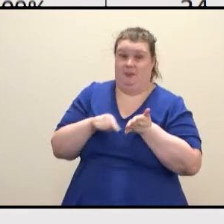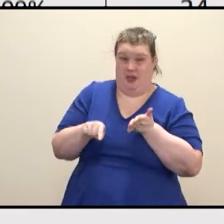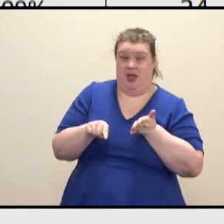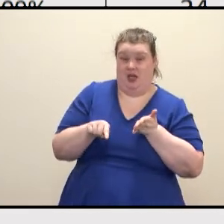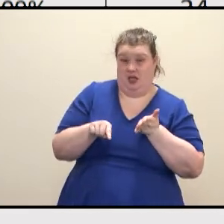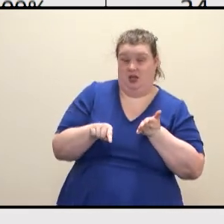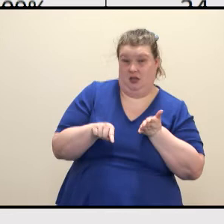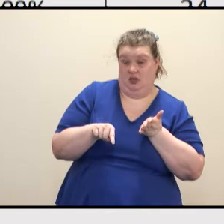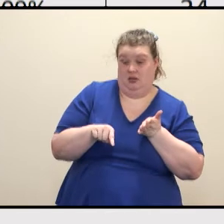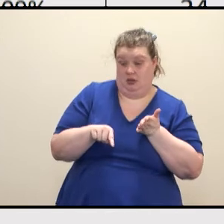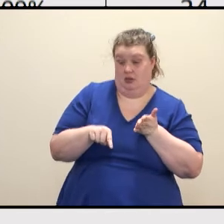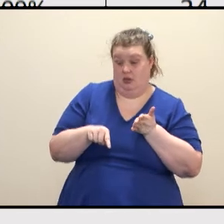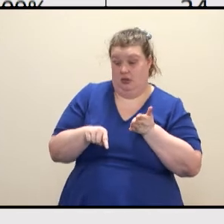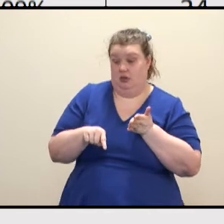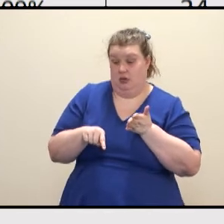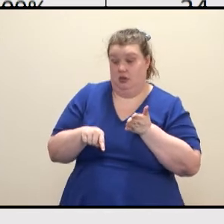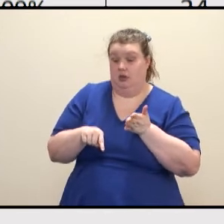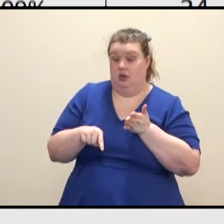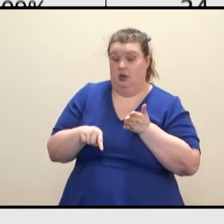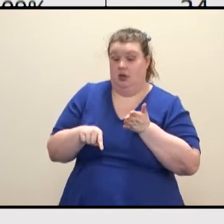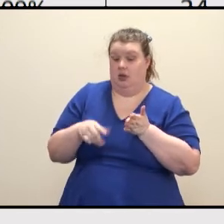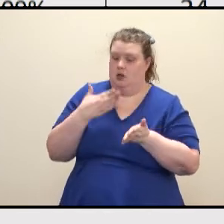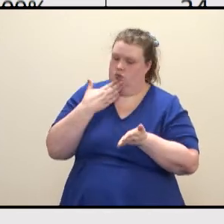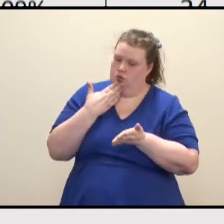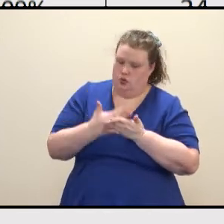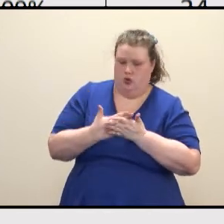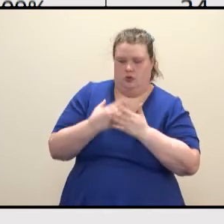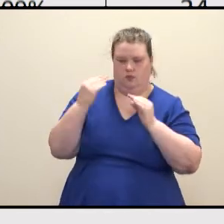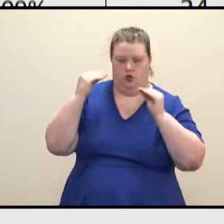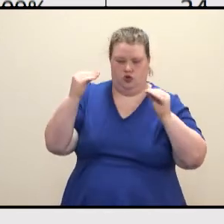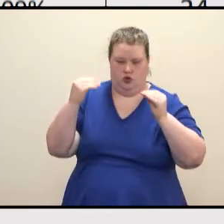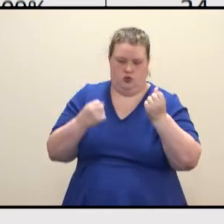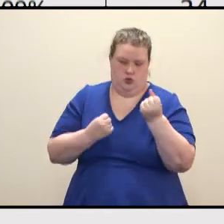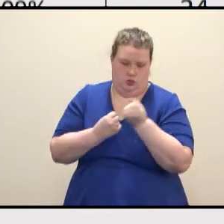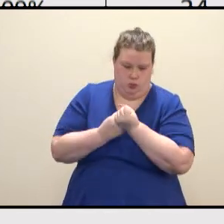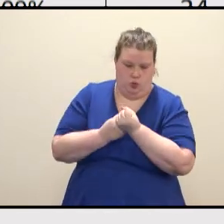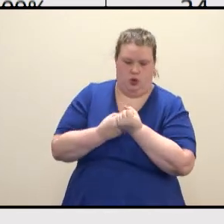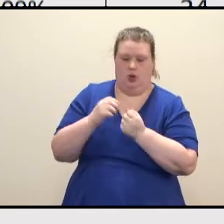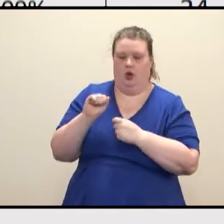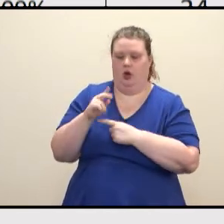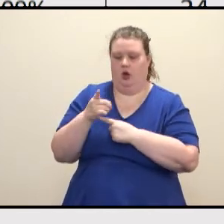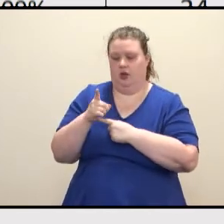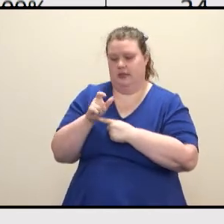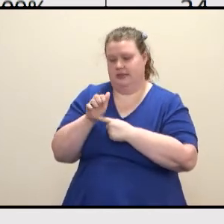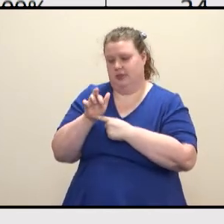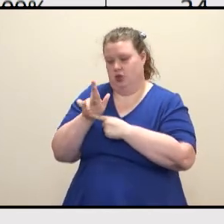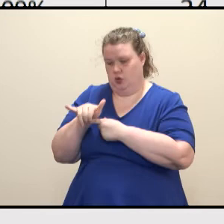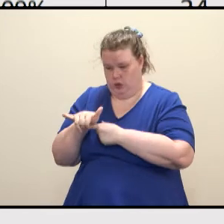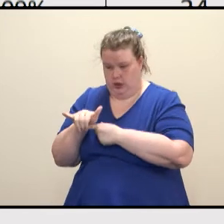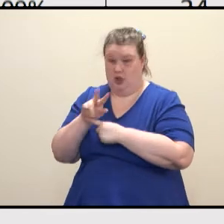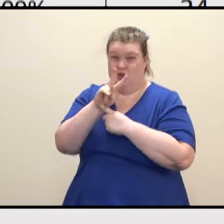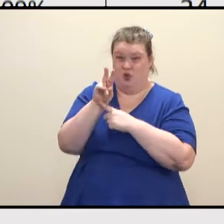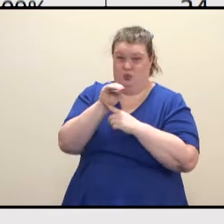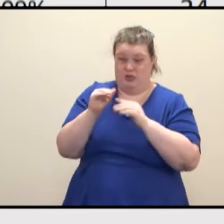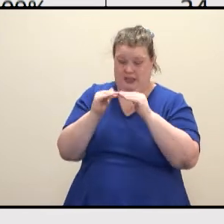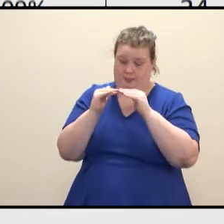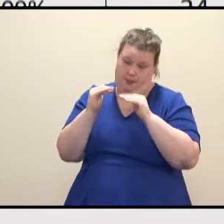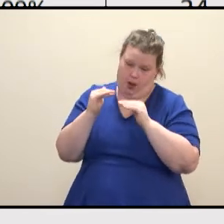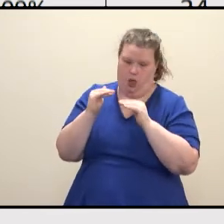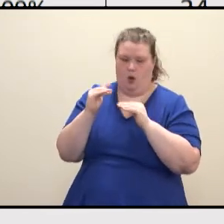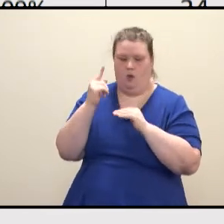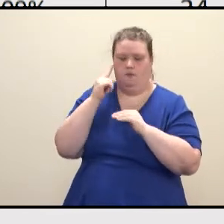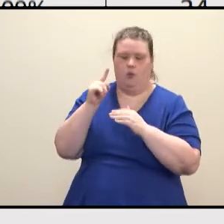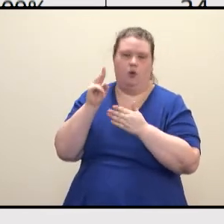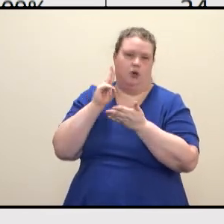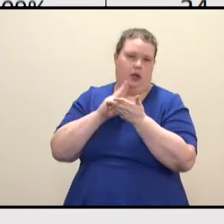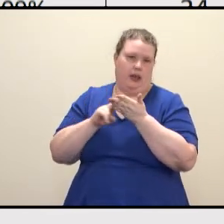is very strong for instructional support and auxiliary, and it's about 2% below market for clerical and technical. So again, it's just looking